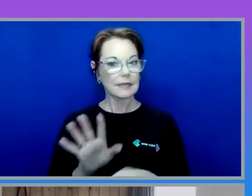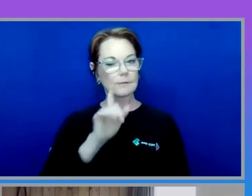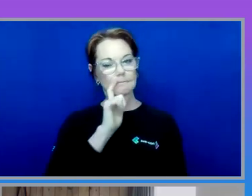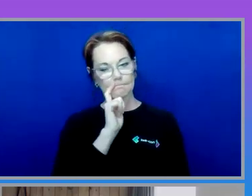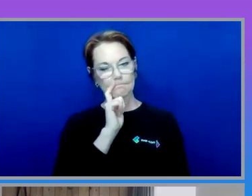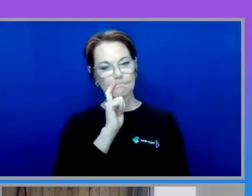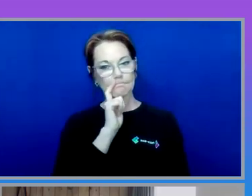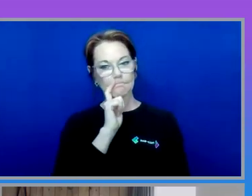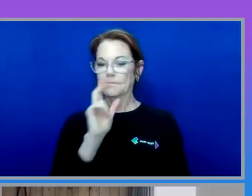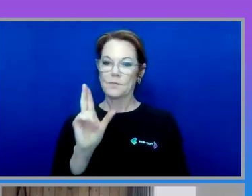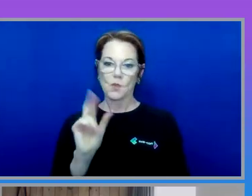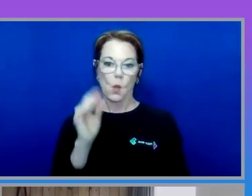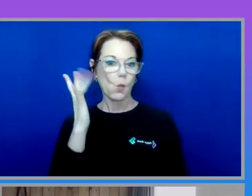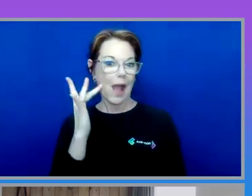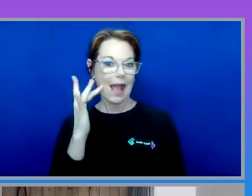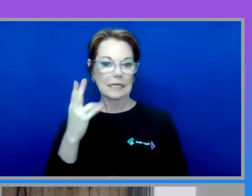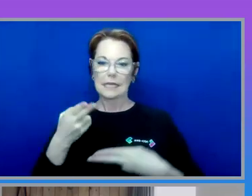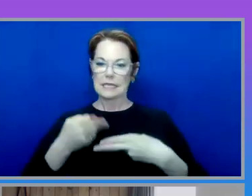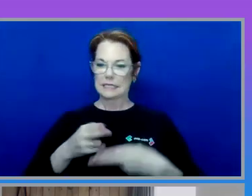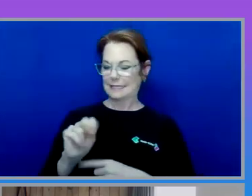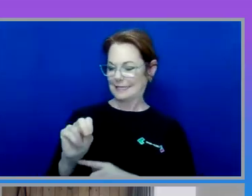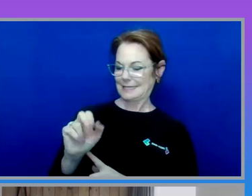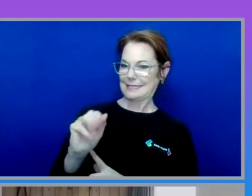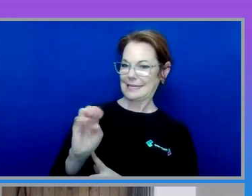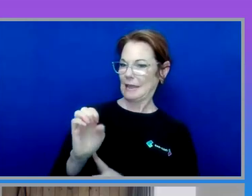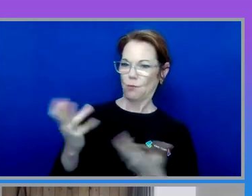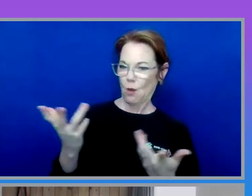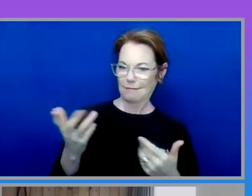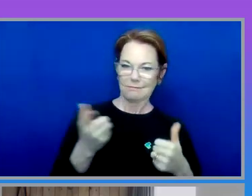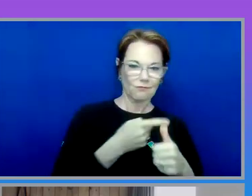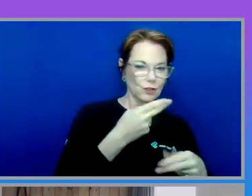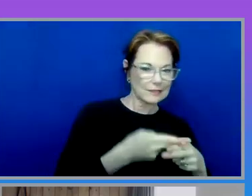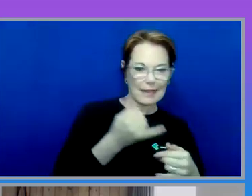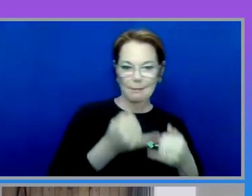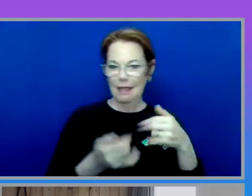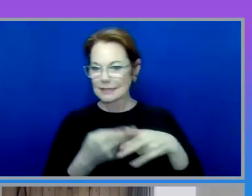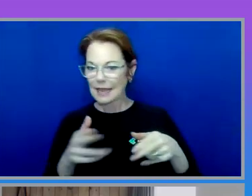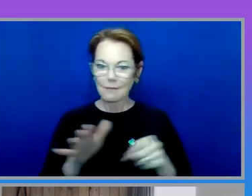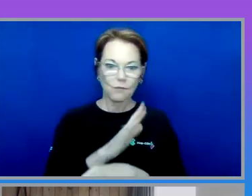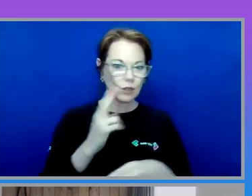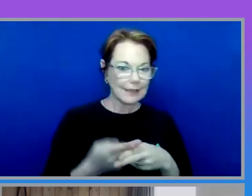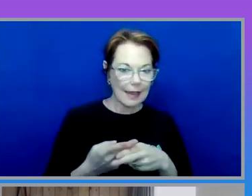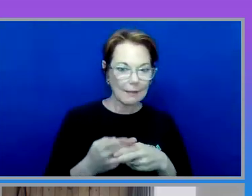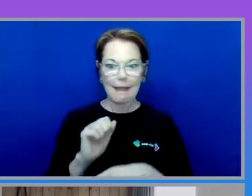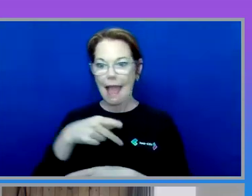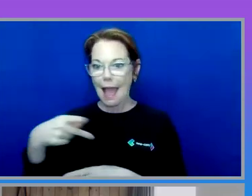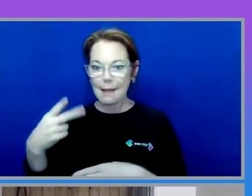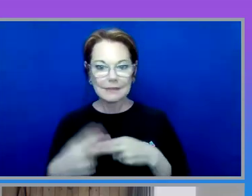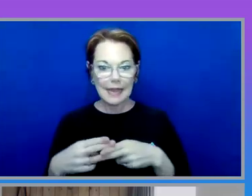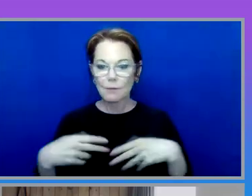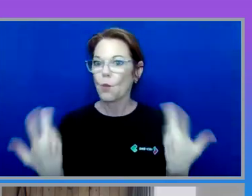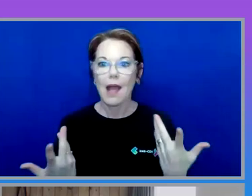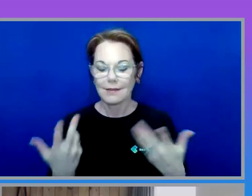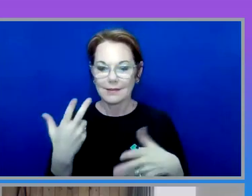no, because name. What are you talking about? First name, last name, full name, application name, cat's name? What does